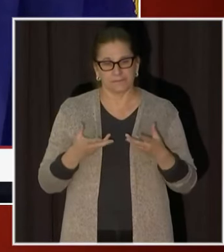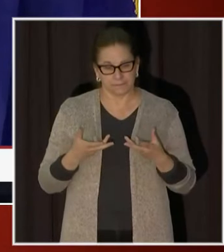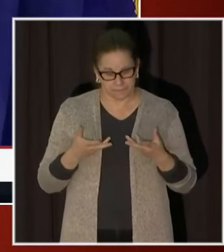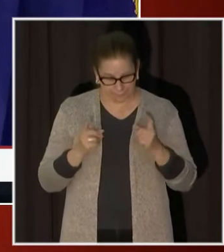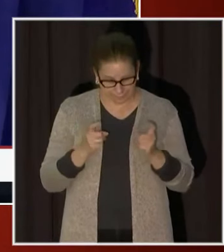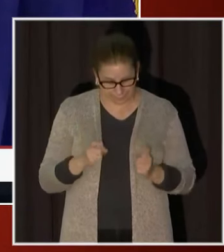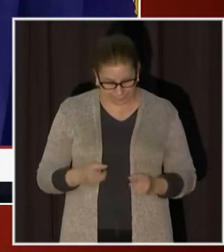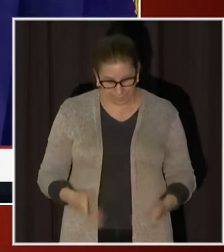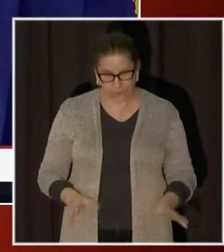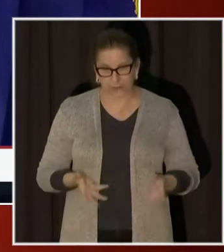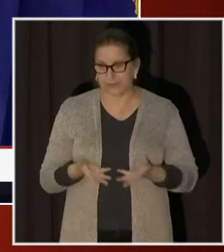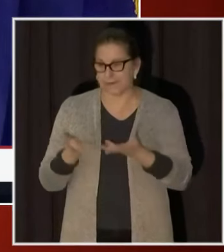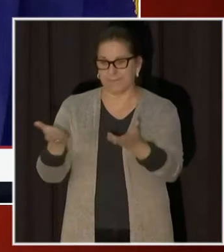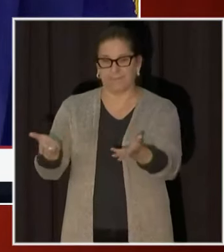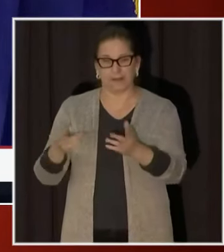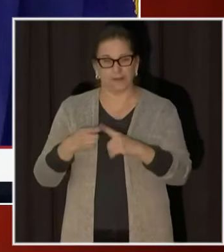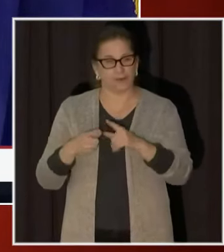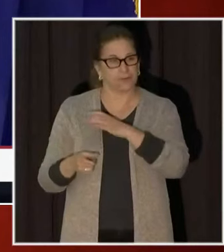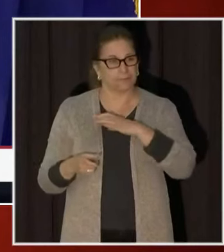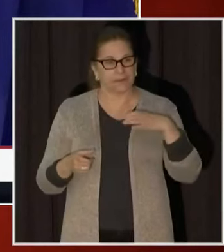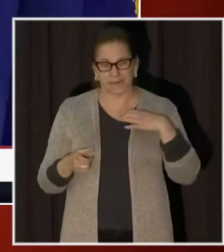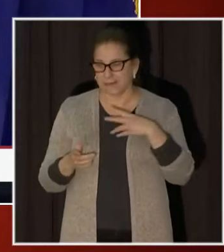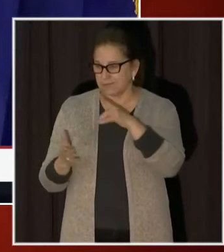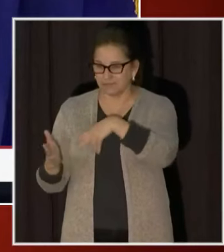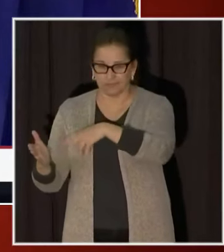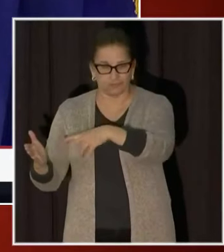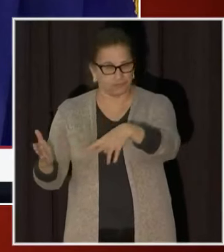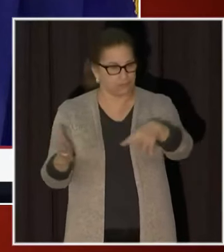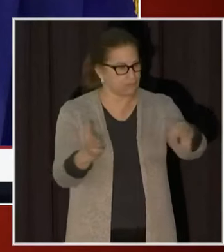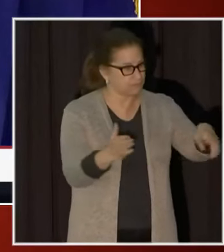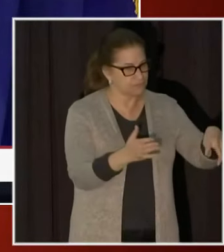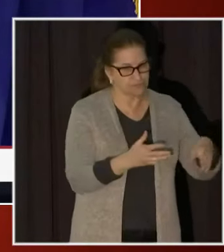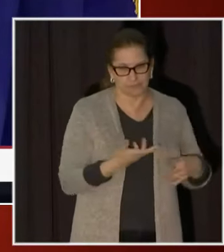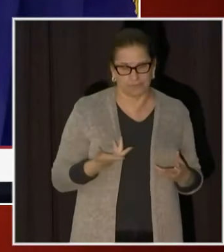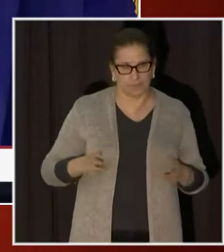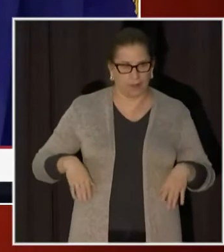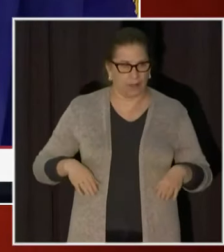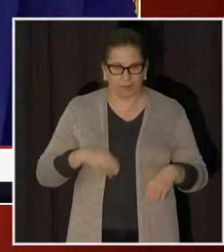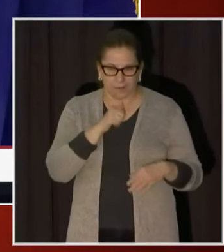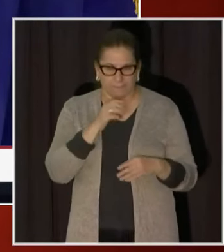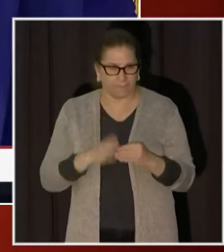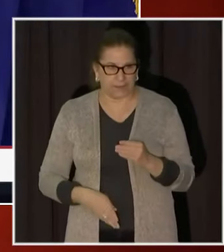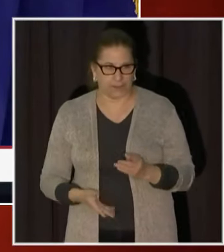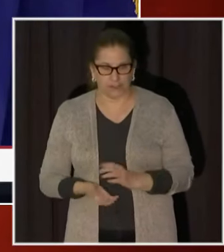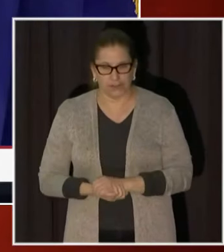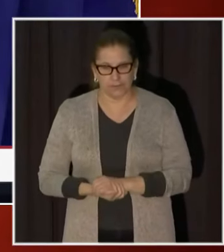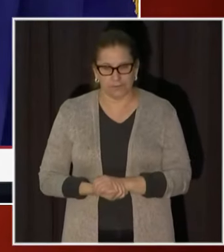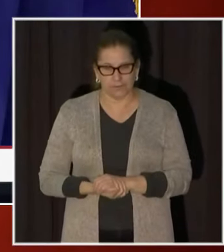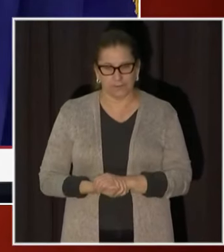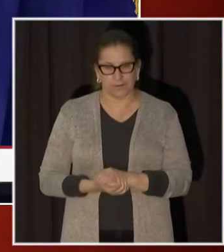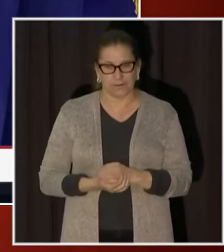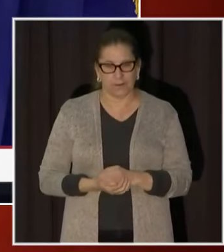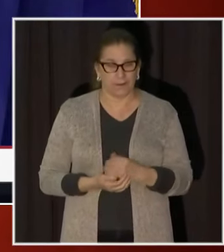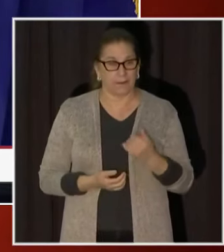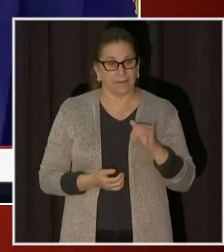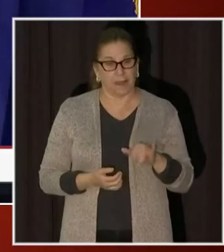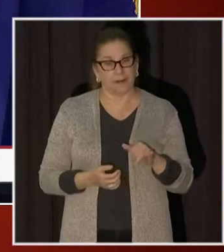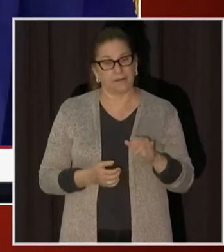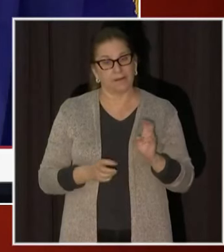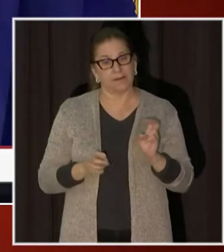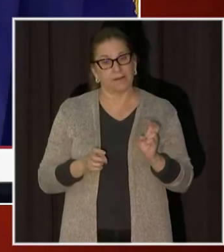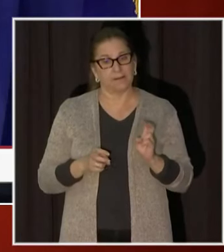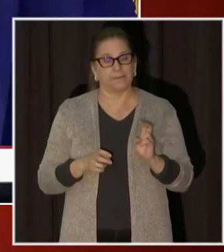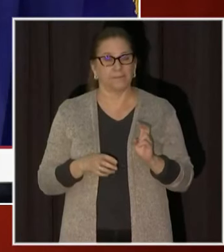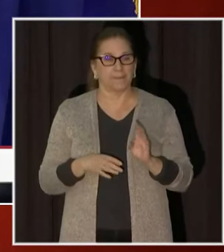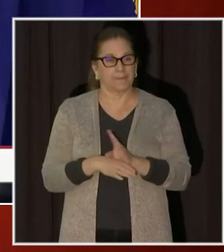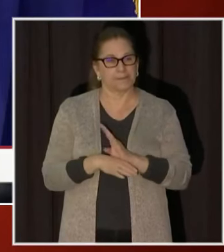committees haven't marked up, so there's no legislation coming out of committees, and that reduces business. We don't have introductions from the